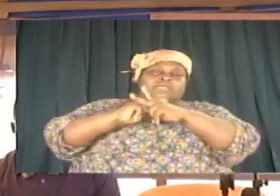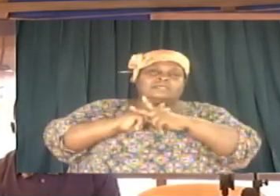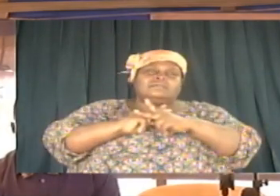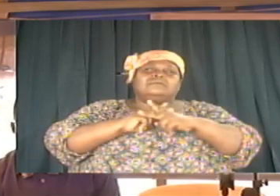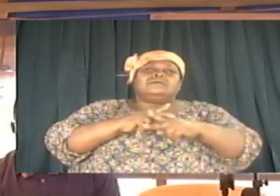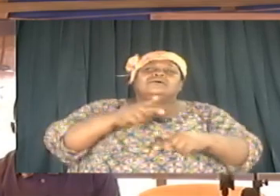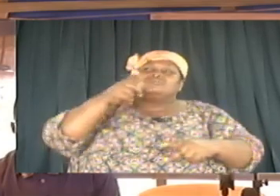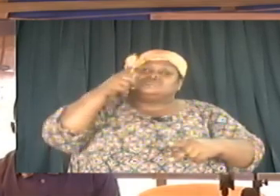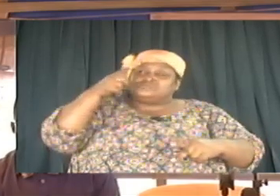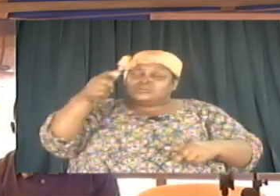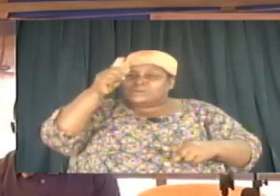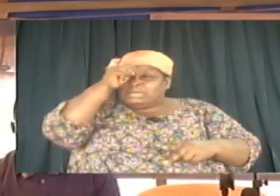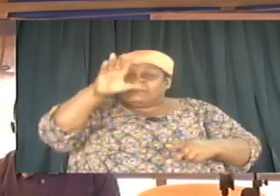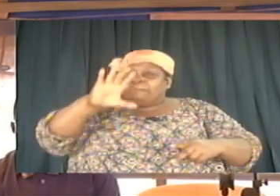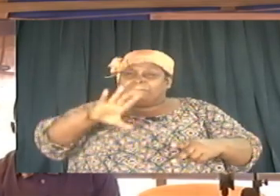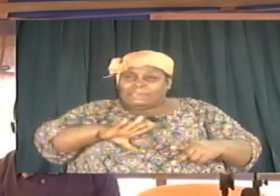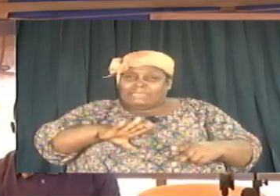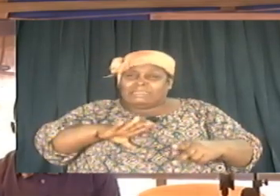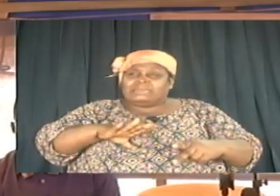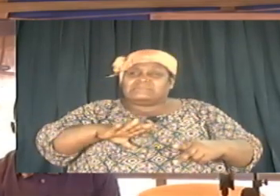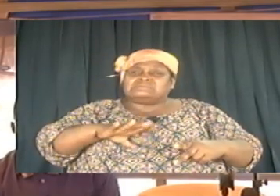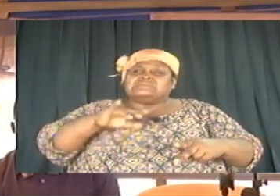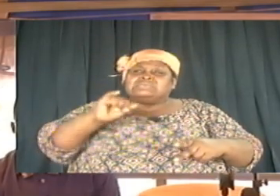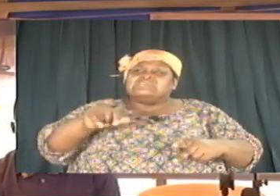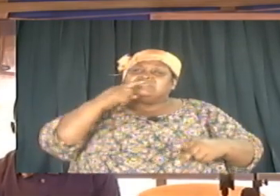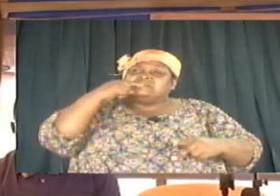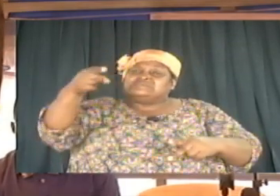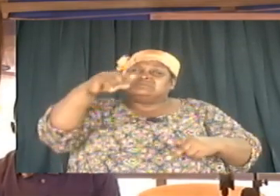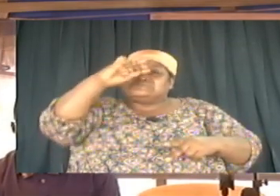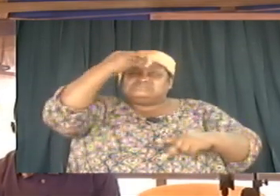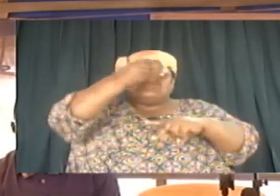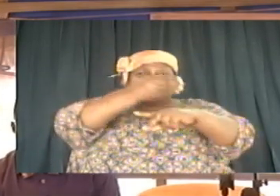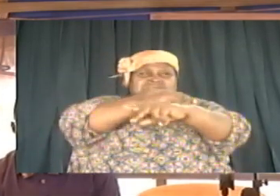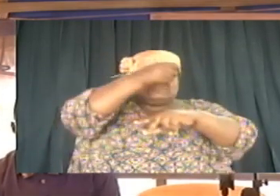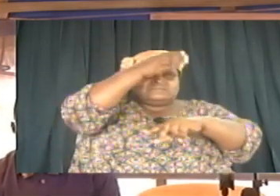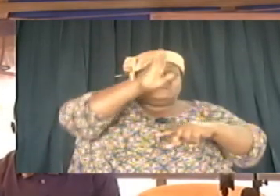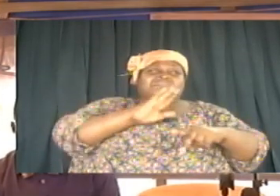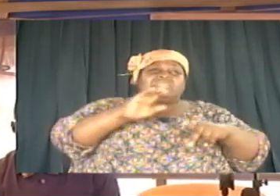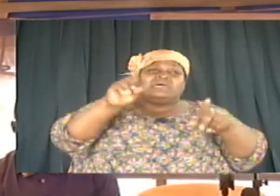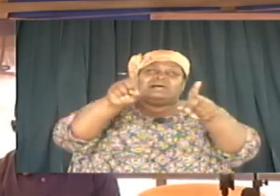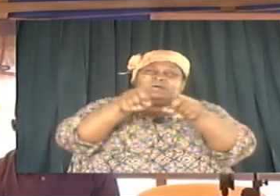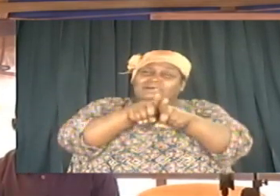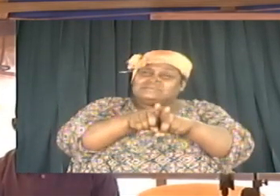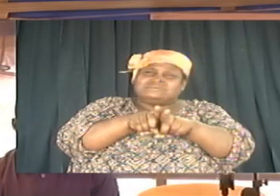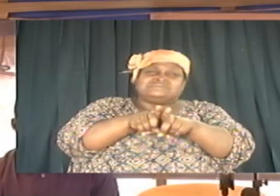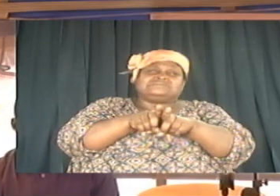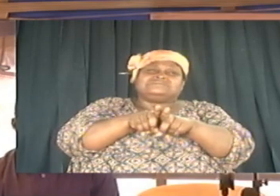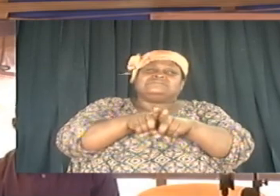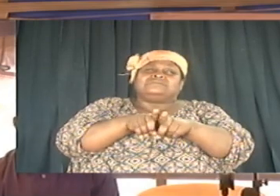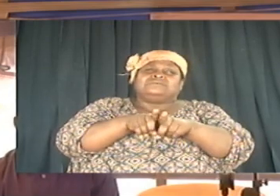man who claimed that he was the Son of God as he